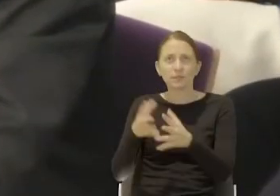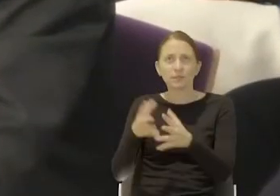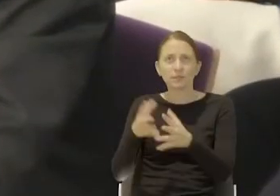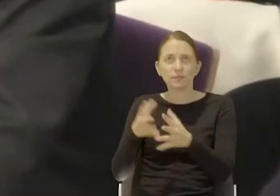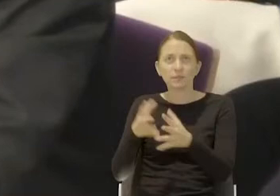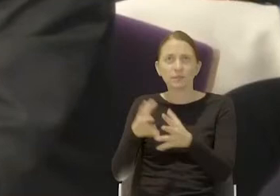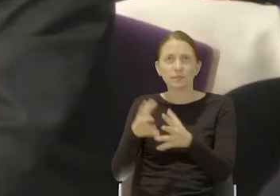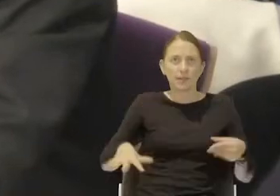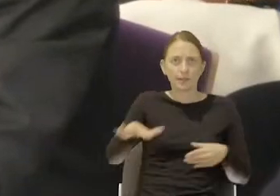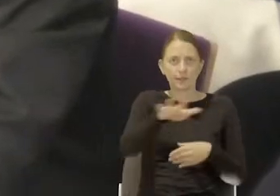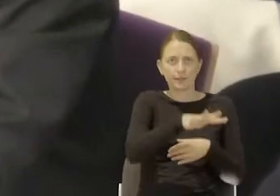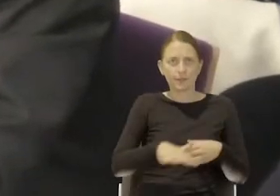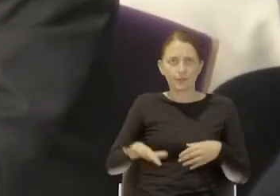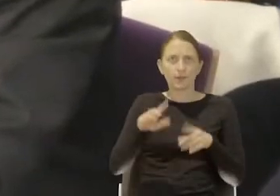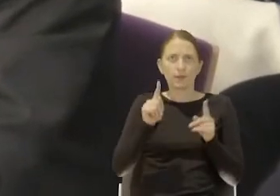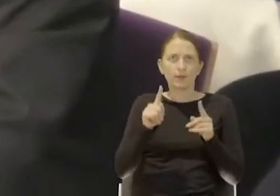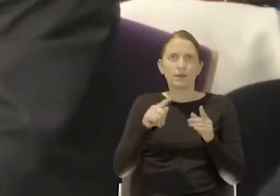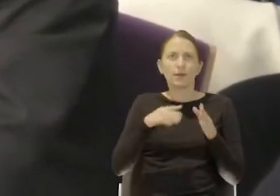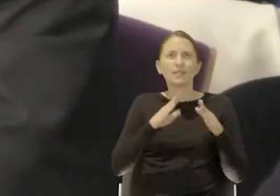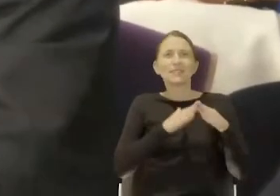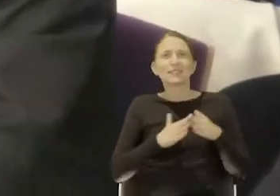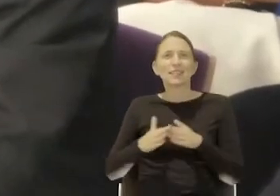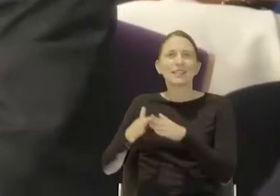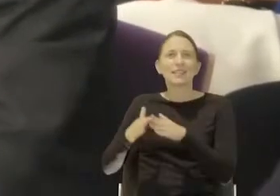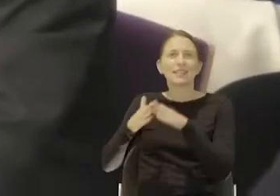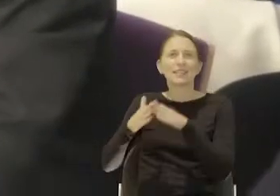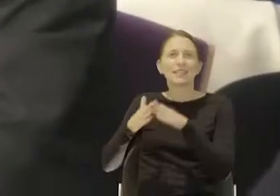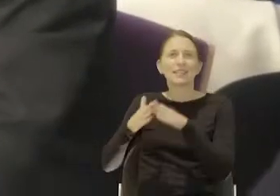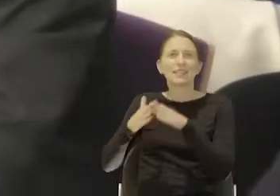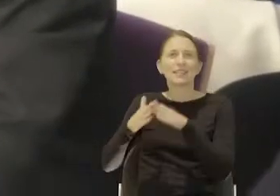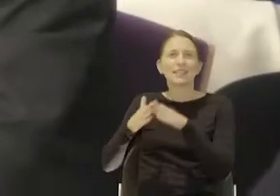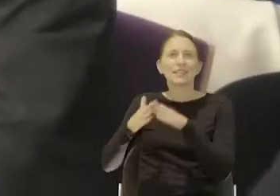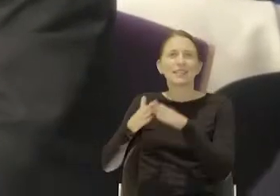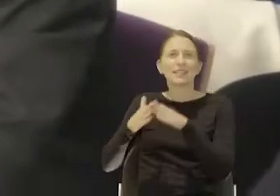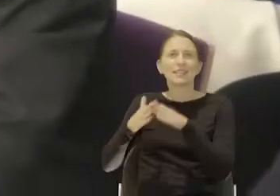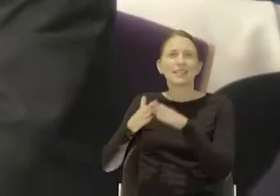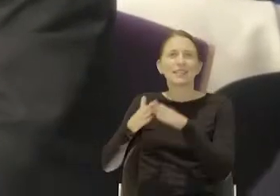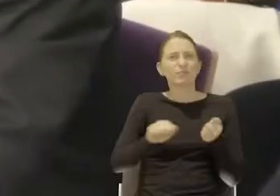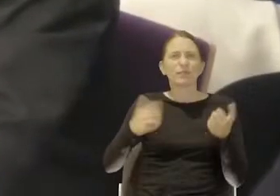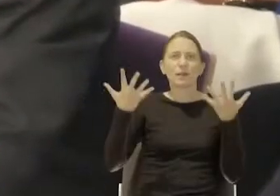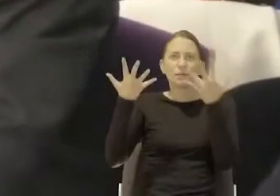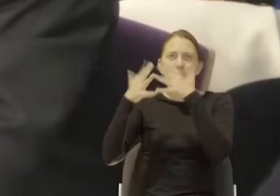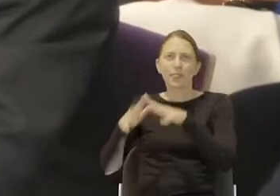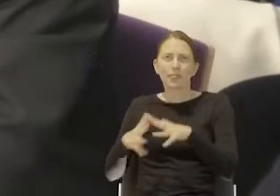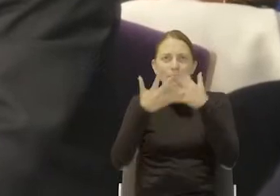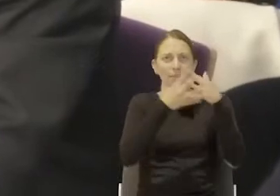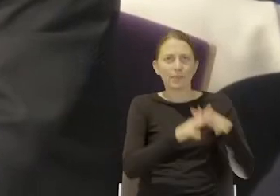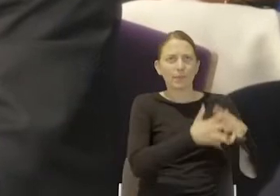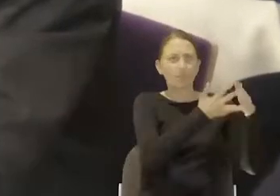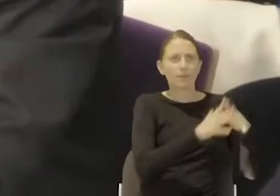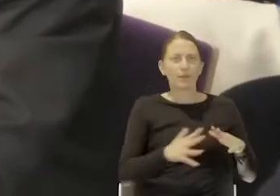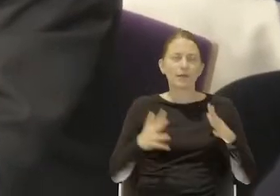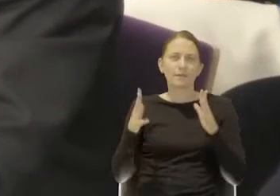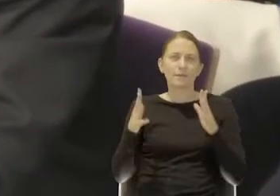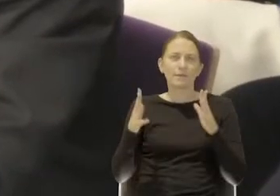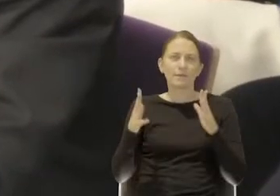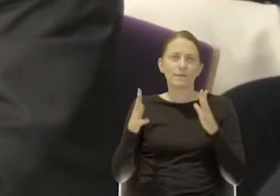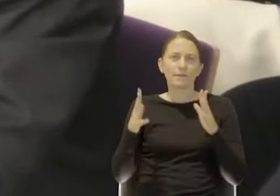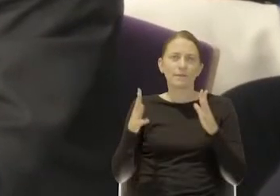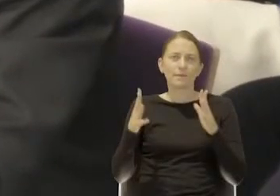of urbicide, culturecide, and ecocide during the occupation. Besides the vast waste contamination of